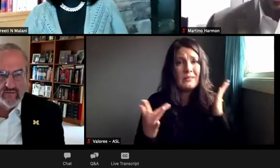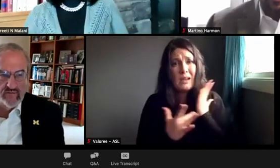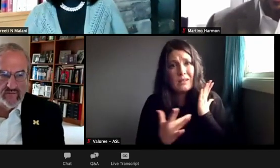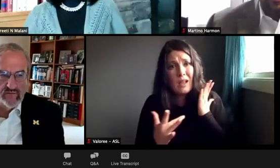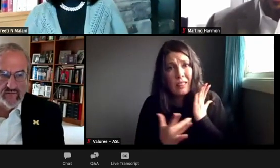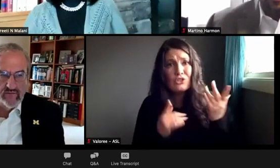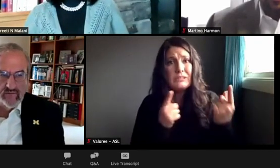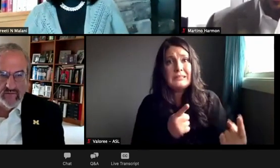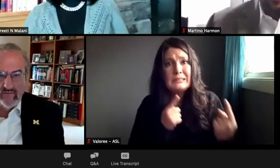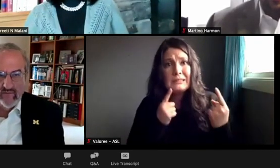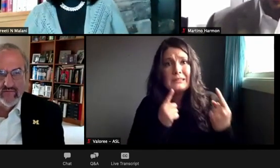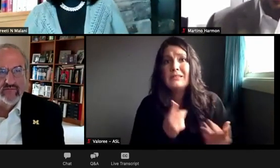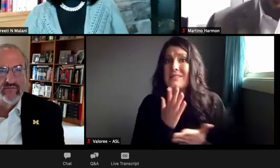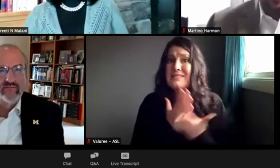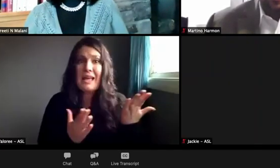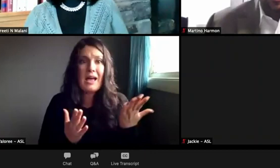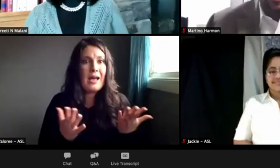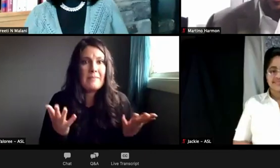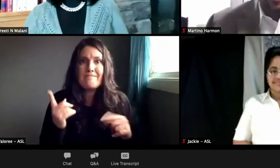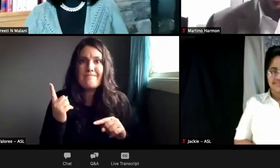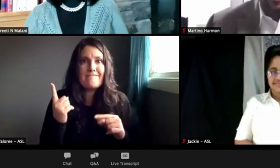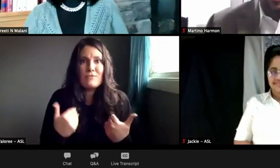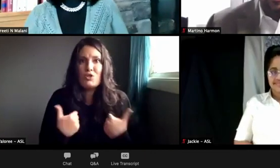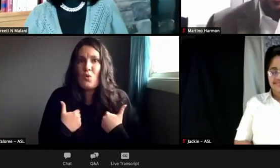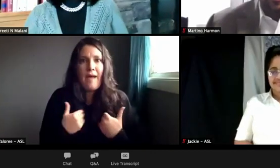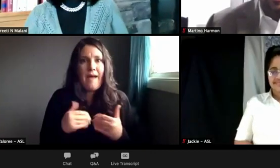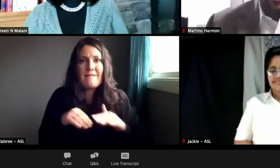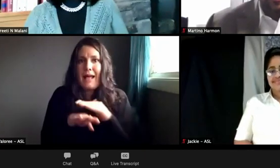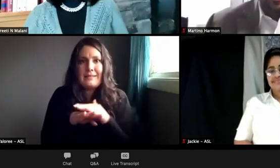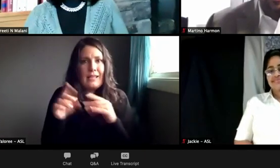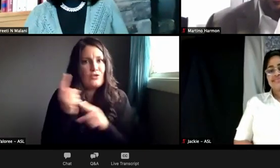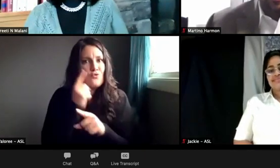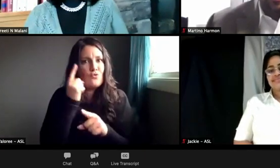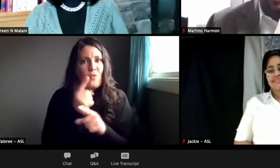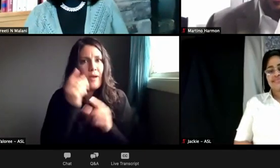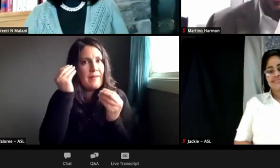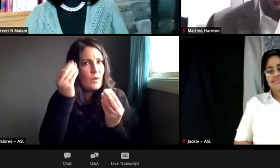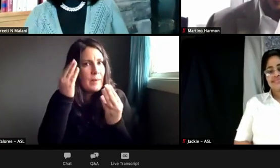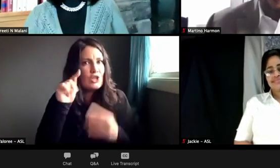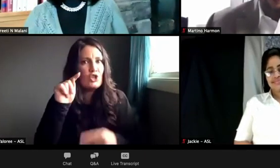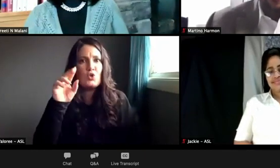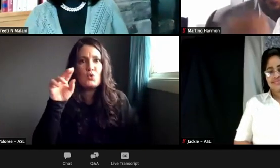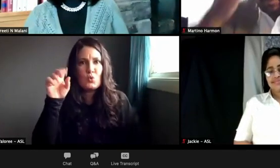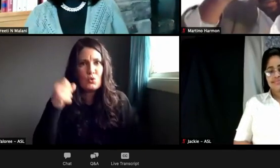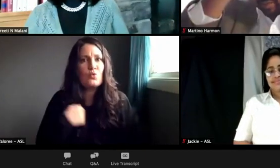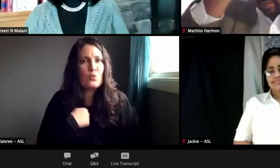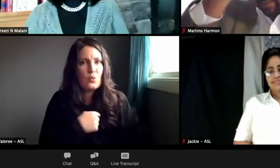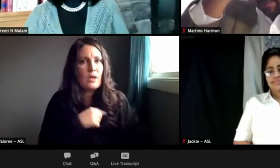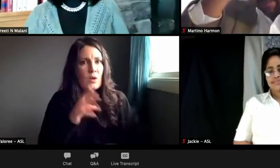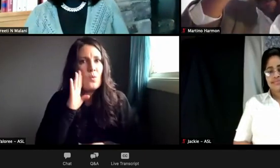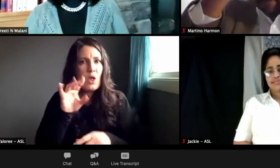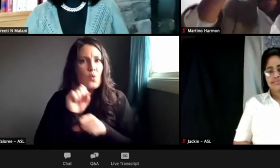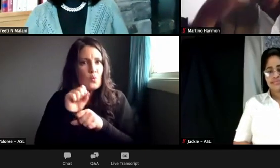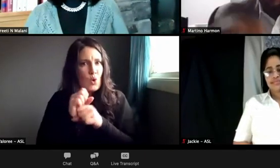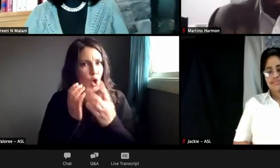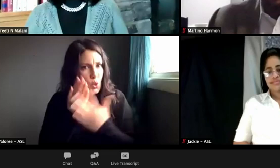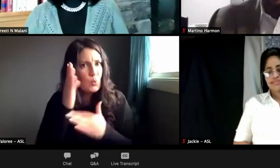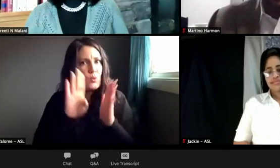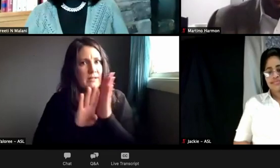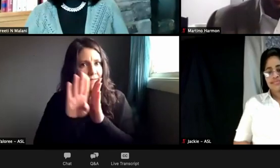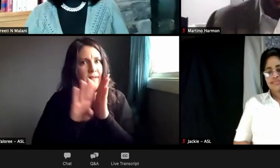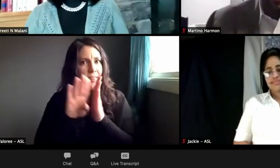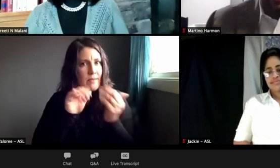some individuals not having access to all the right information or tools. And we're committed to working through and developing approaches